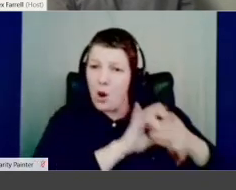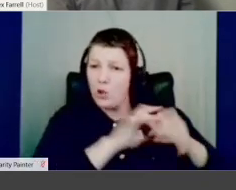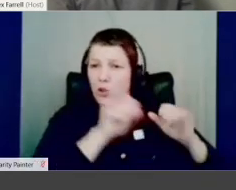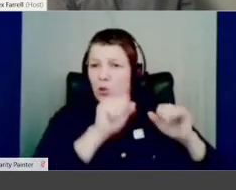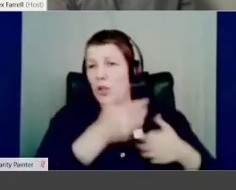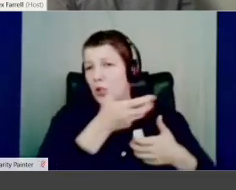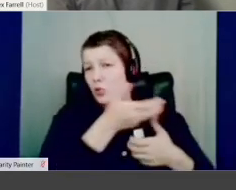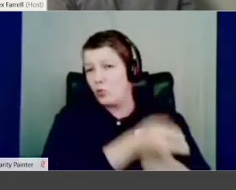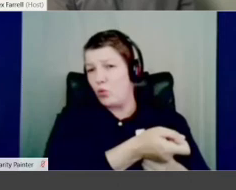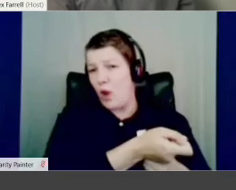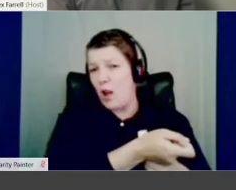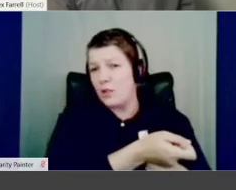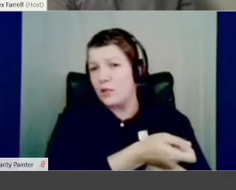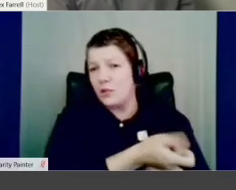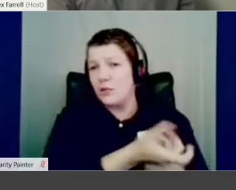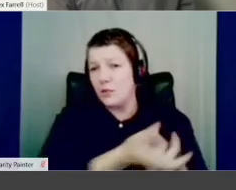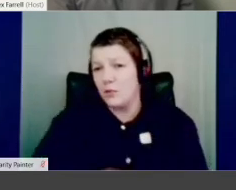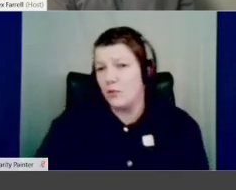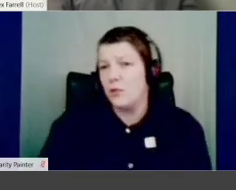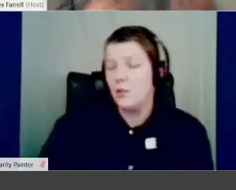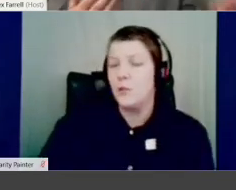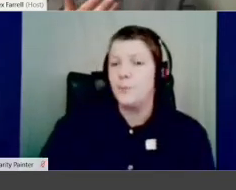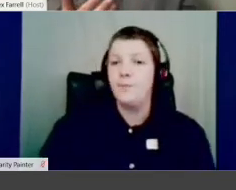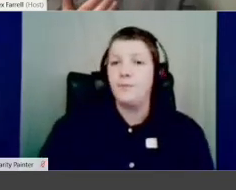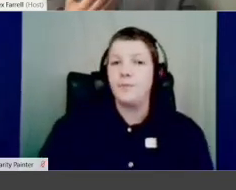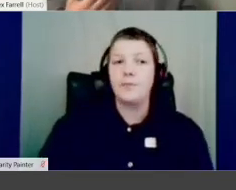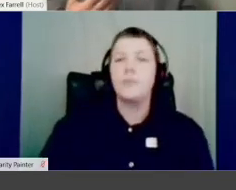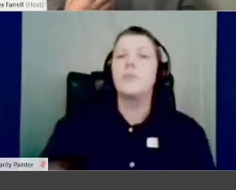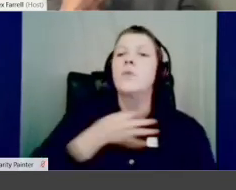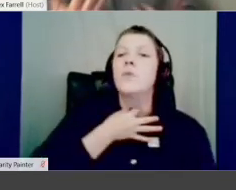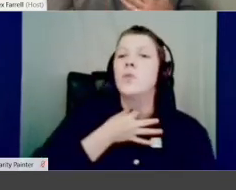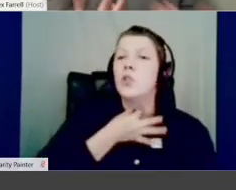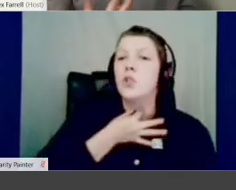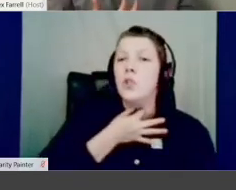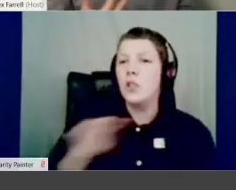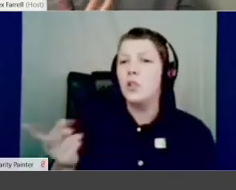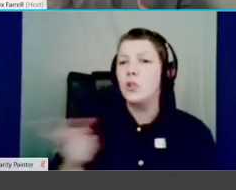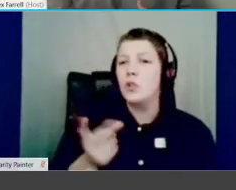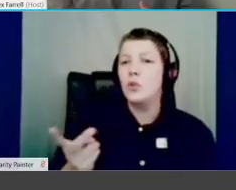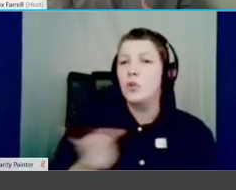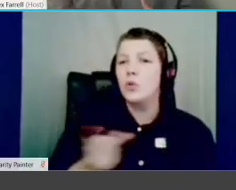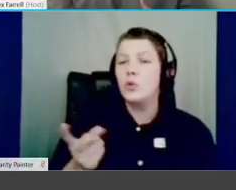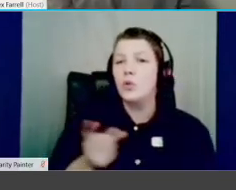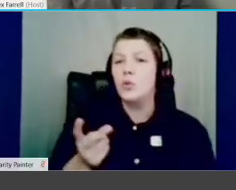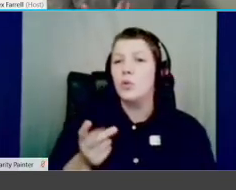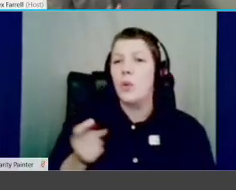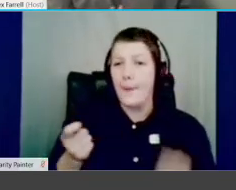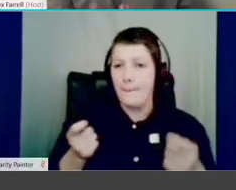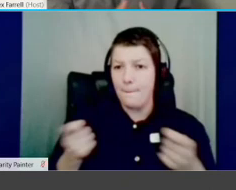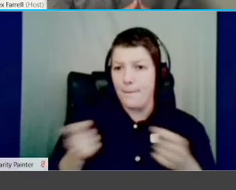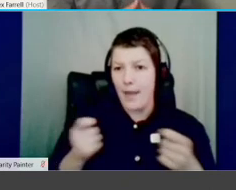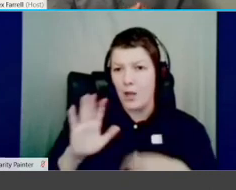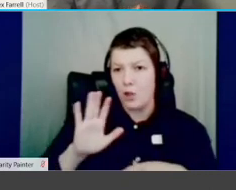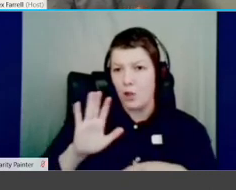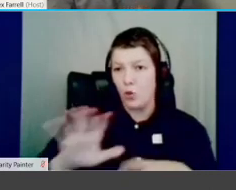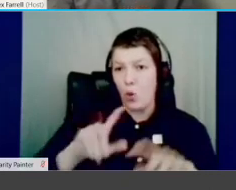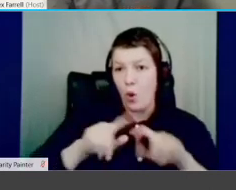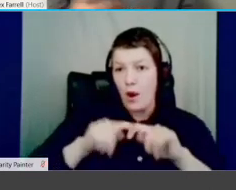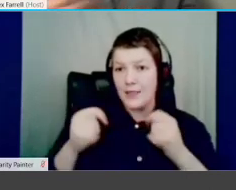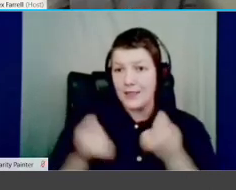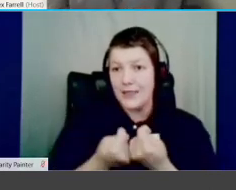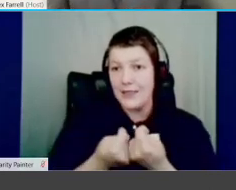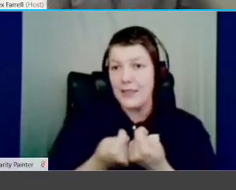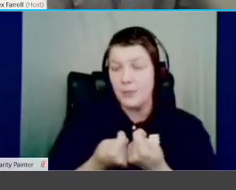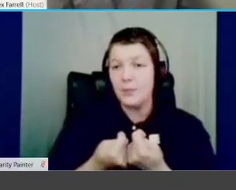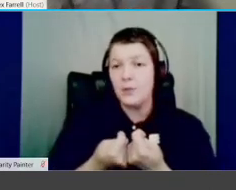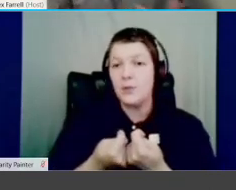And just curious about kind of how the two of you personally choose to manage your teams when it comes to accessibility.